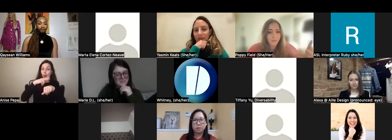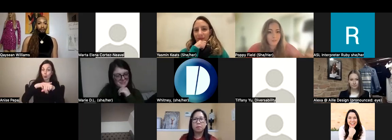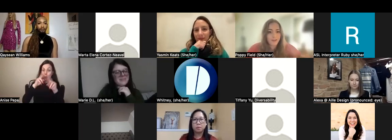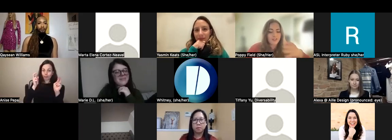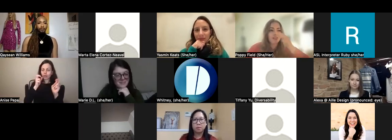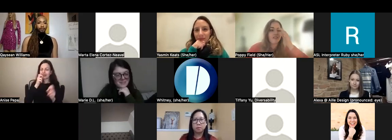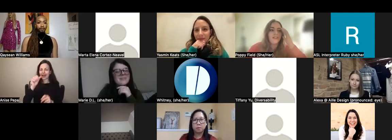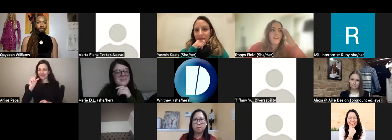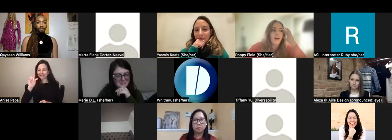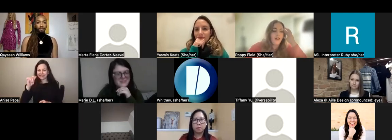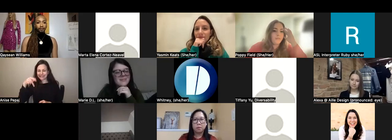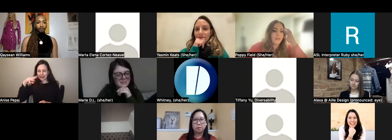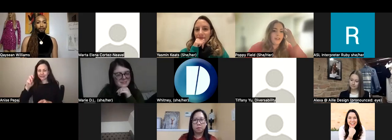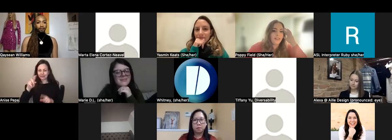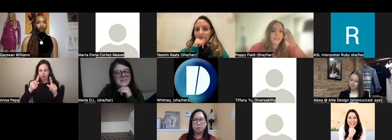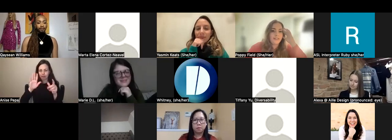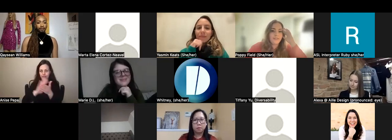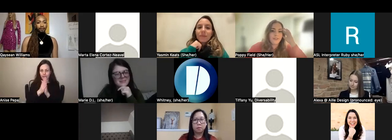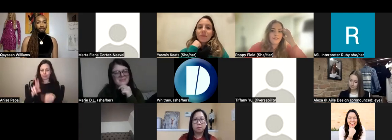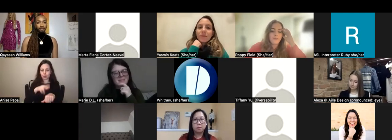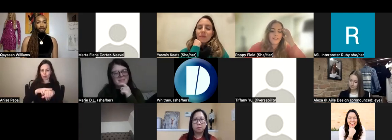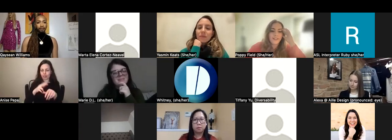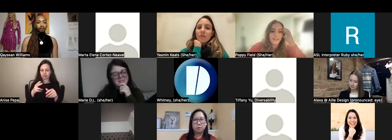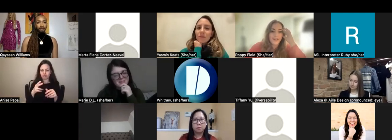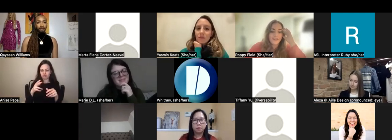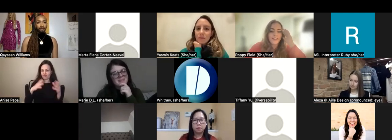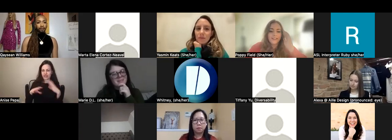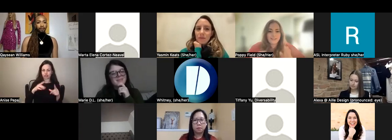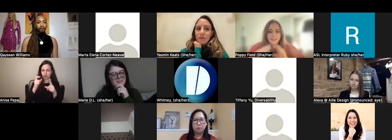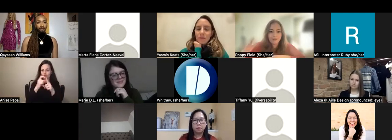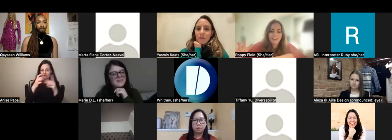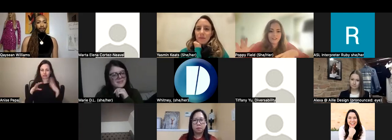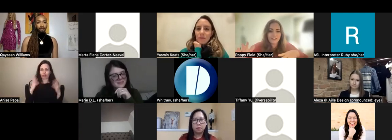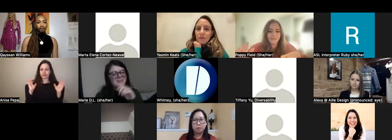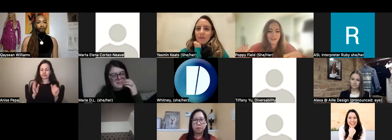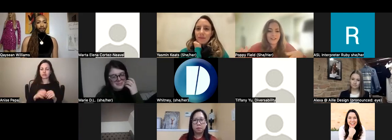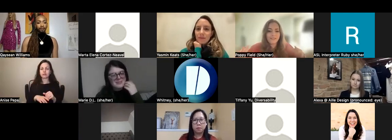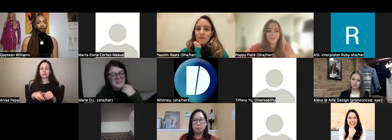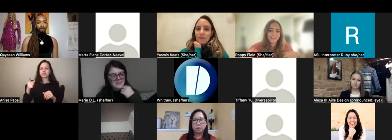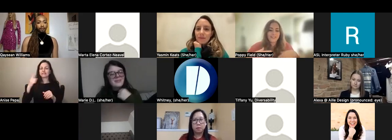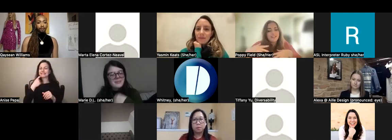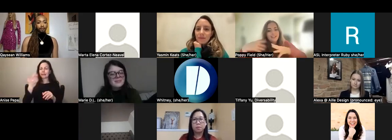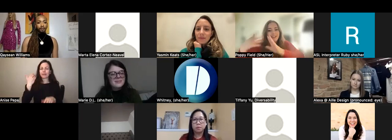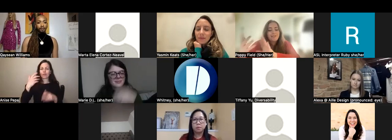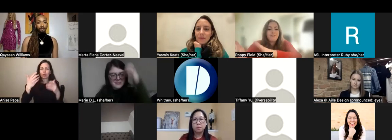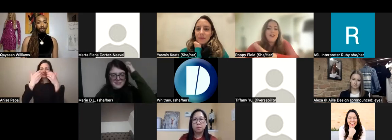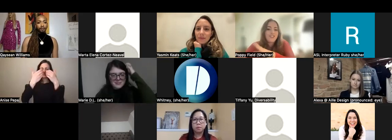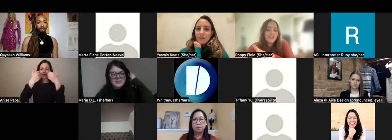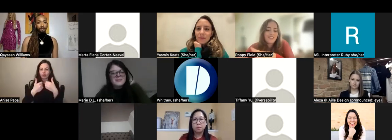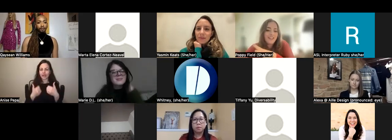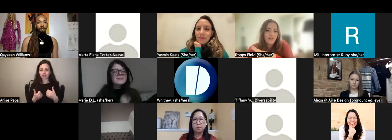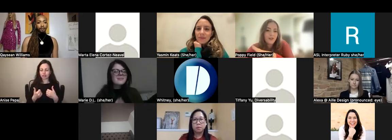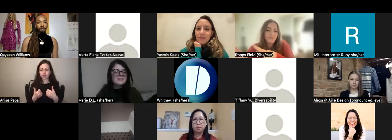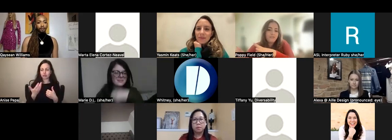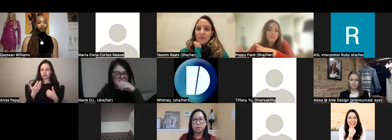just becomes fashion. And I think very similar to what Elena said, is that segregation of like, well, here's your